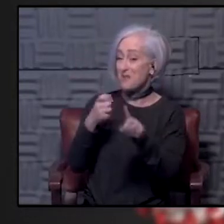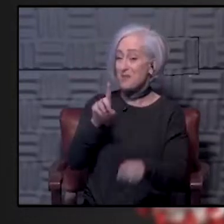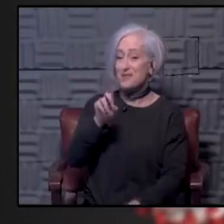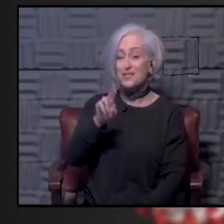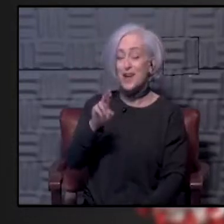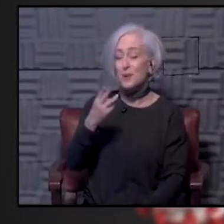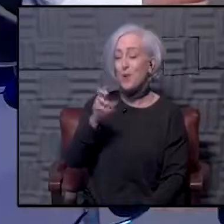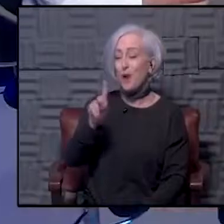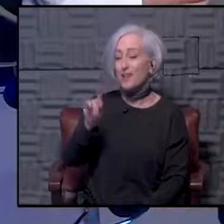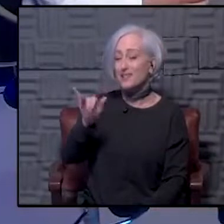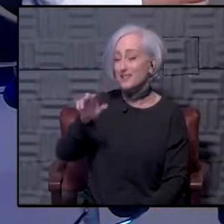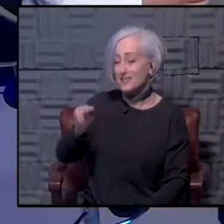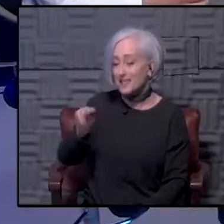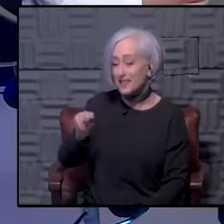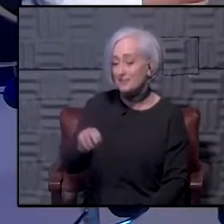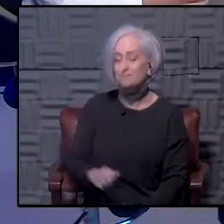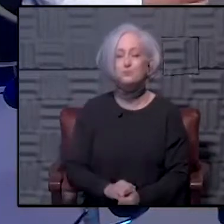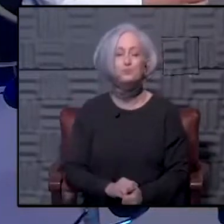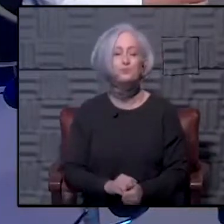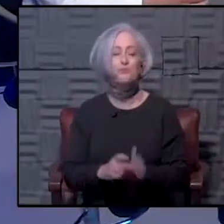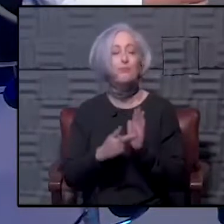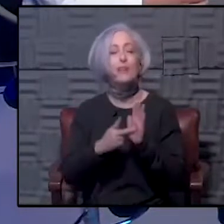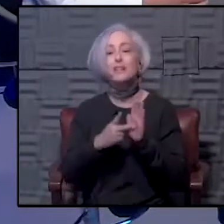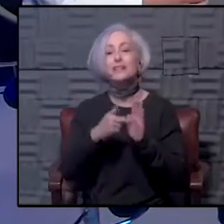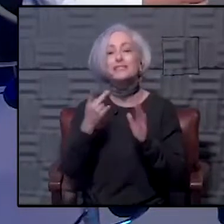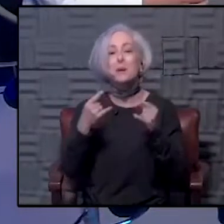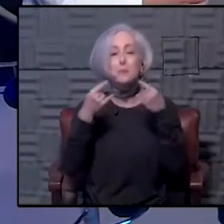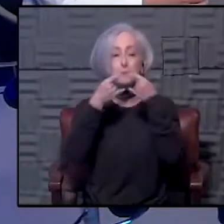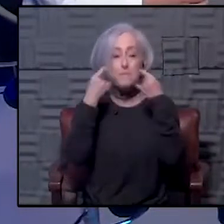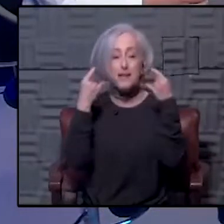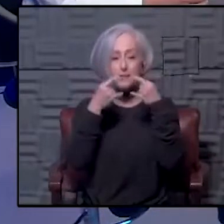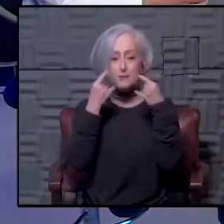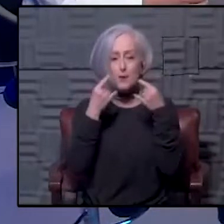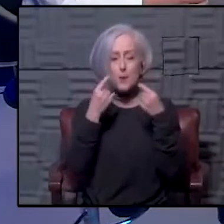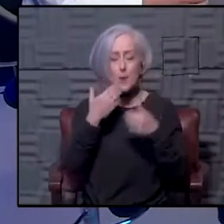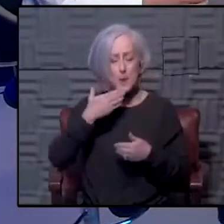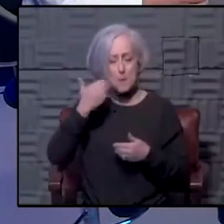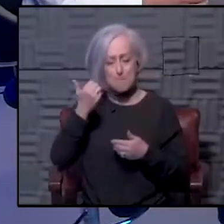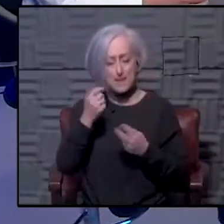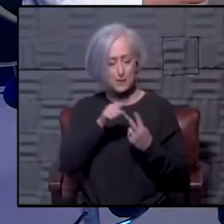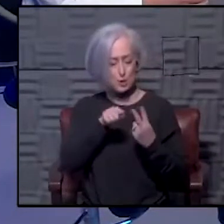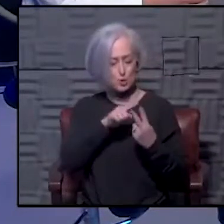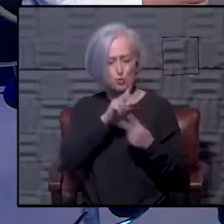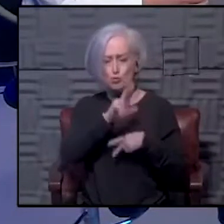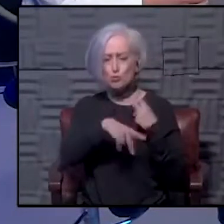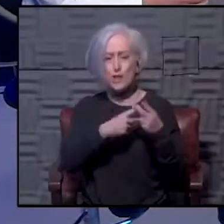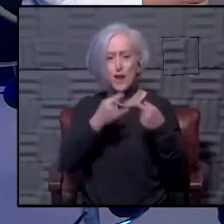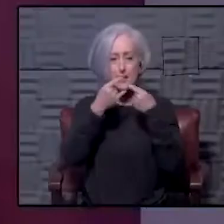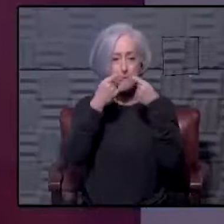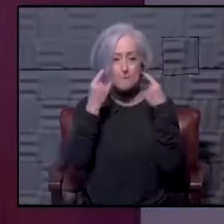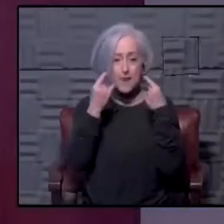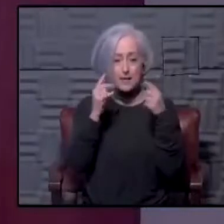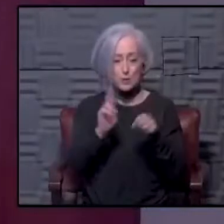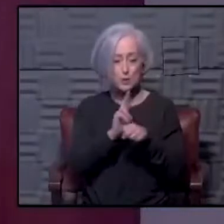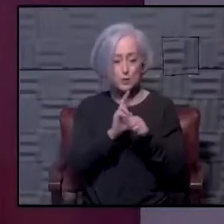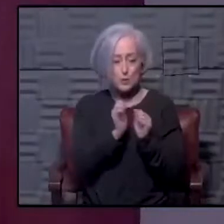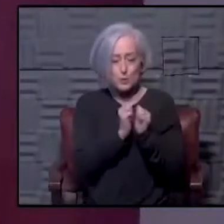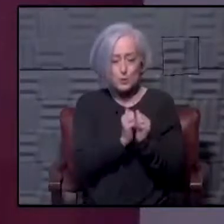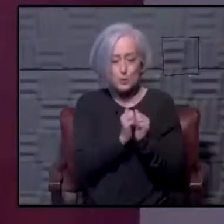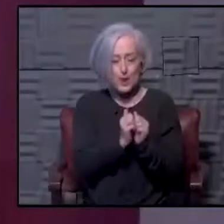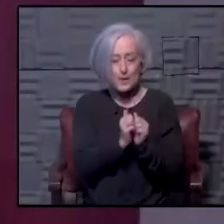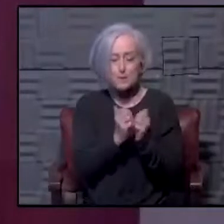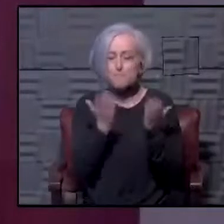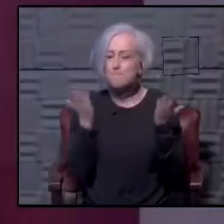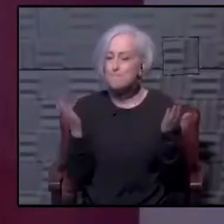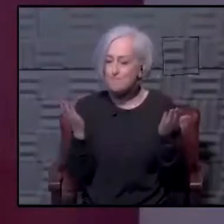regards to the double masking, I don't know that there is a best combination that has been officially studied, and if there's really evidence around that. I know